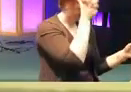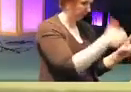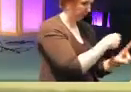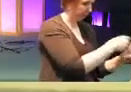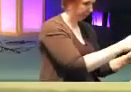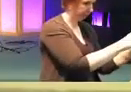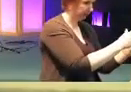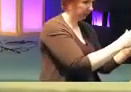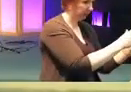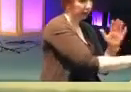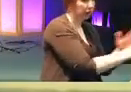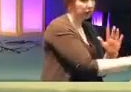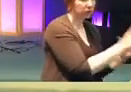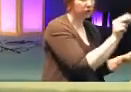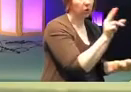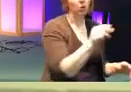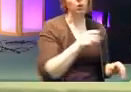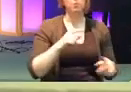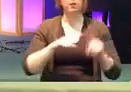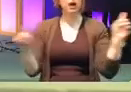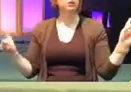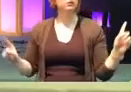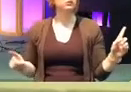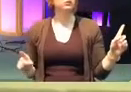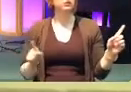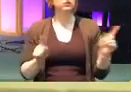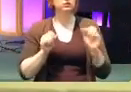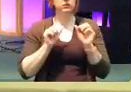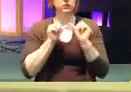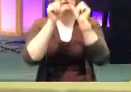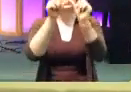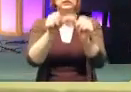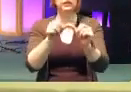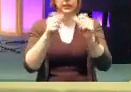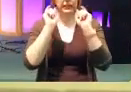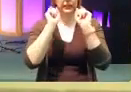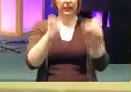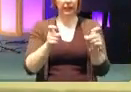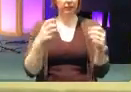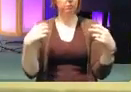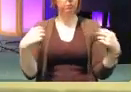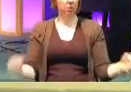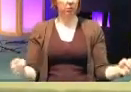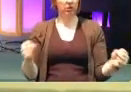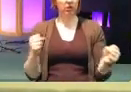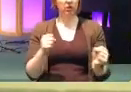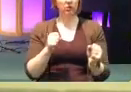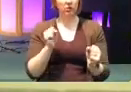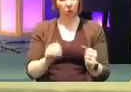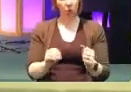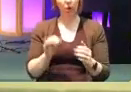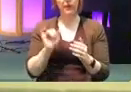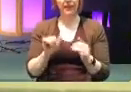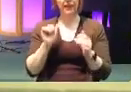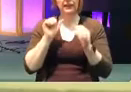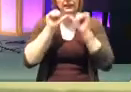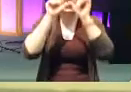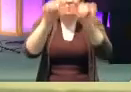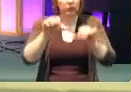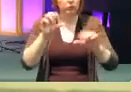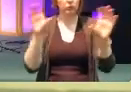power, boldness, to continue to do what God had called them to do, even in the